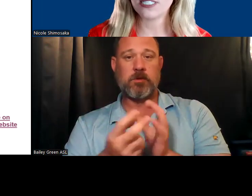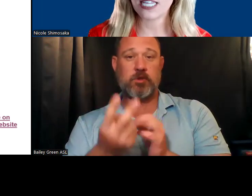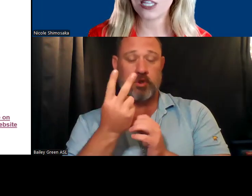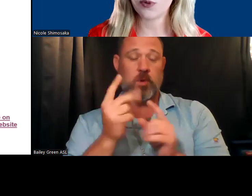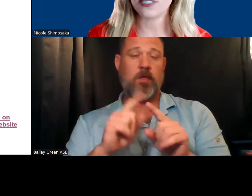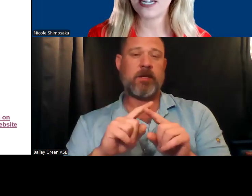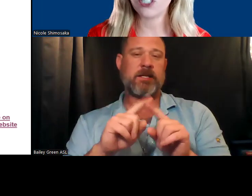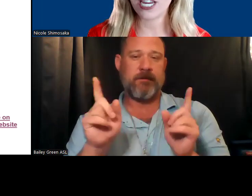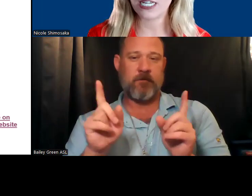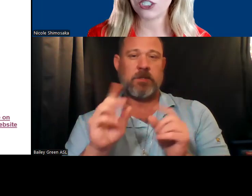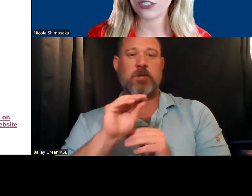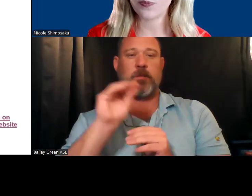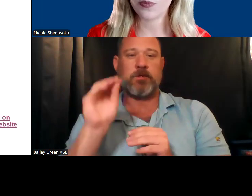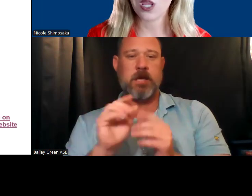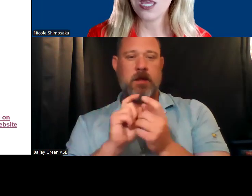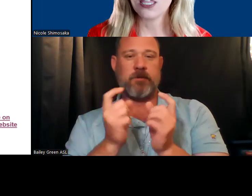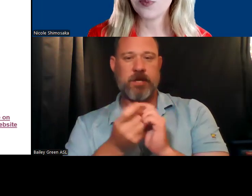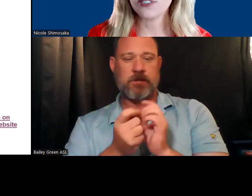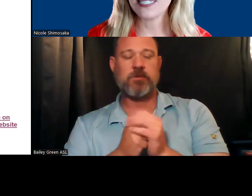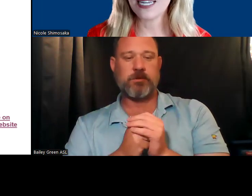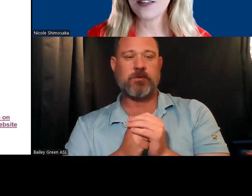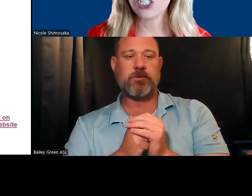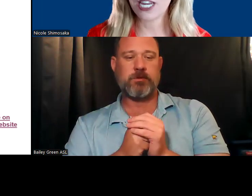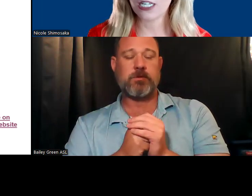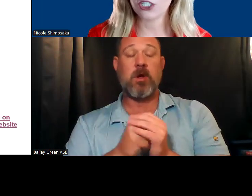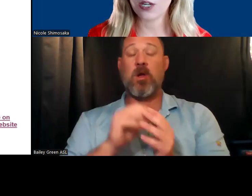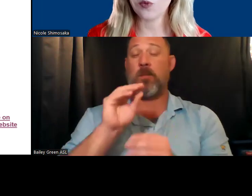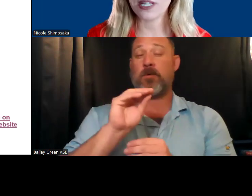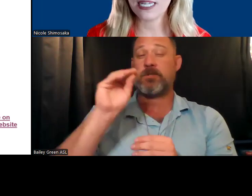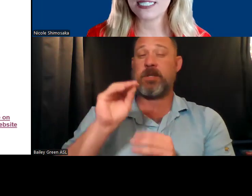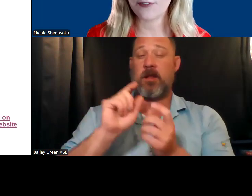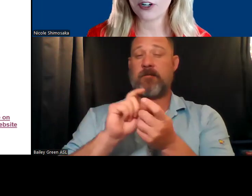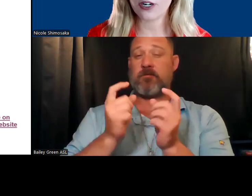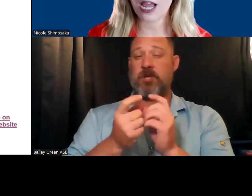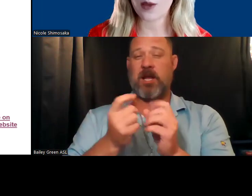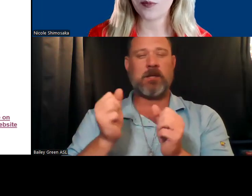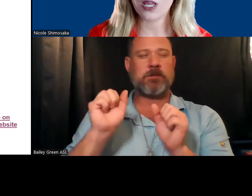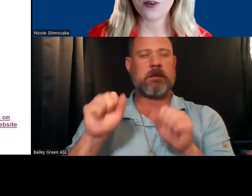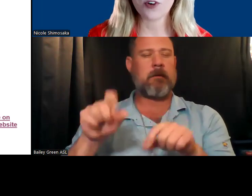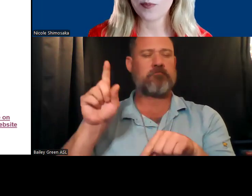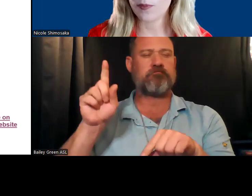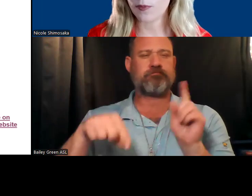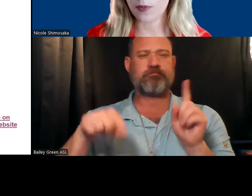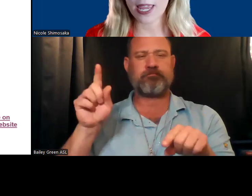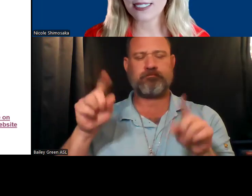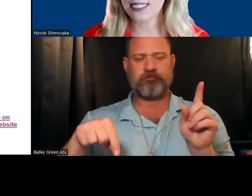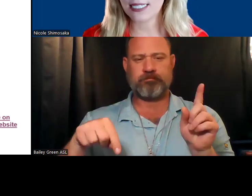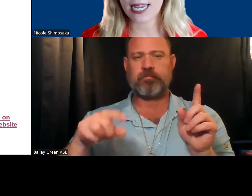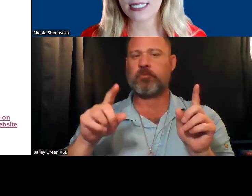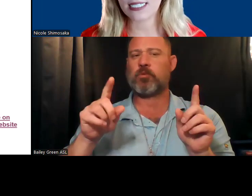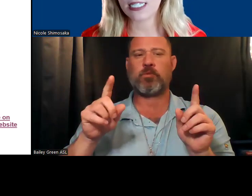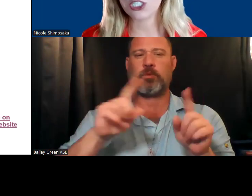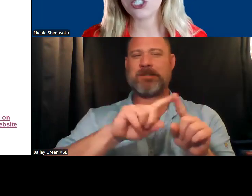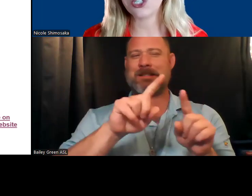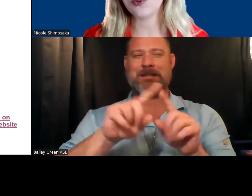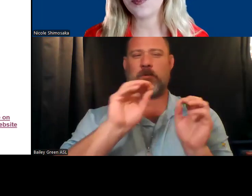difference and the percent of change. The percent of change can really differ from entity to